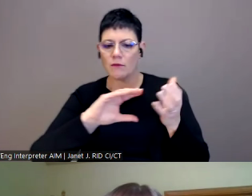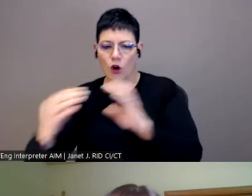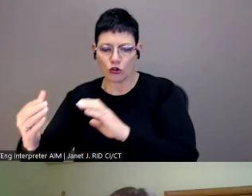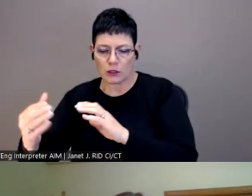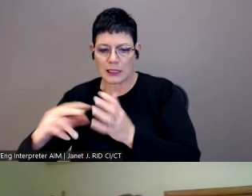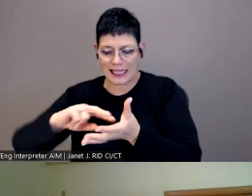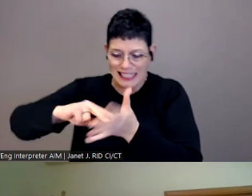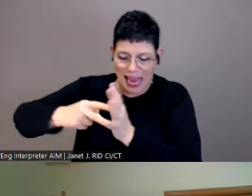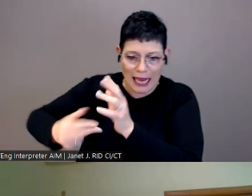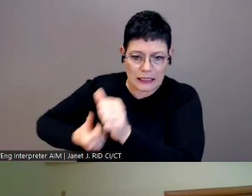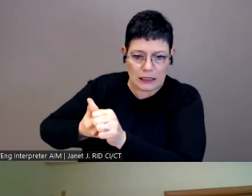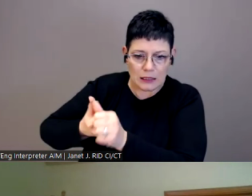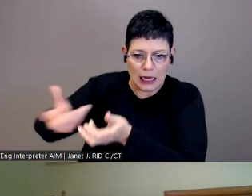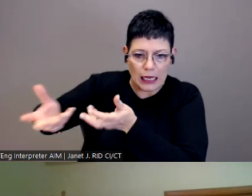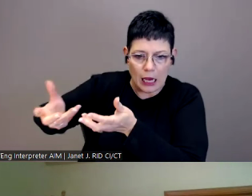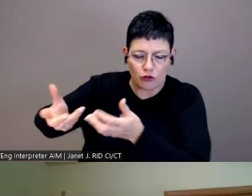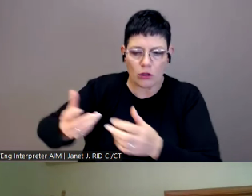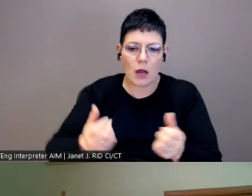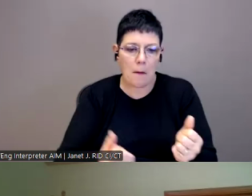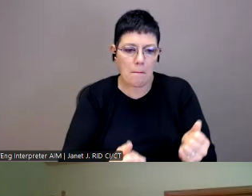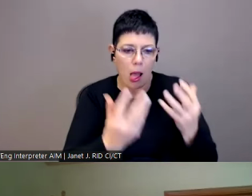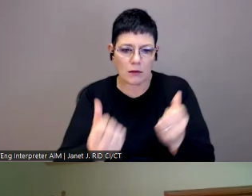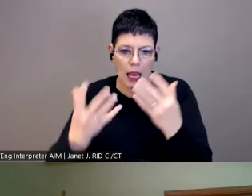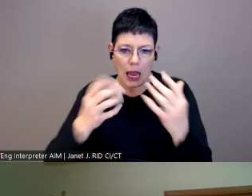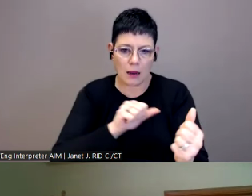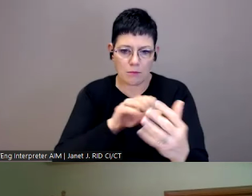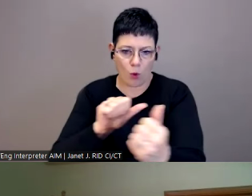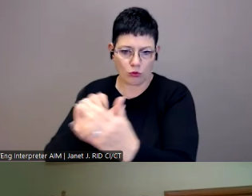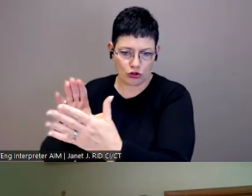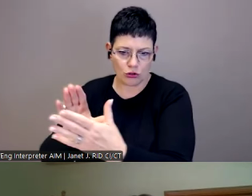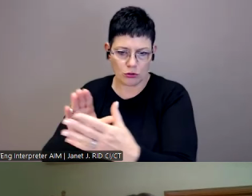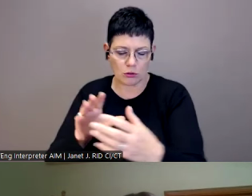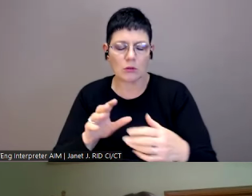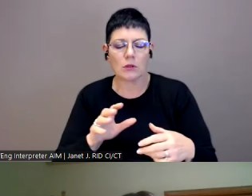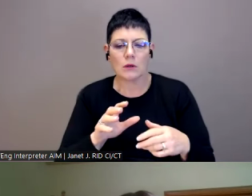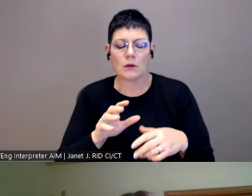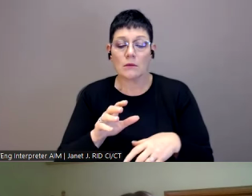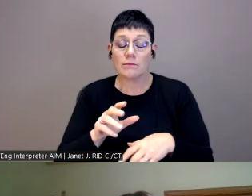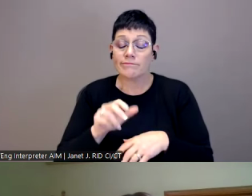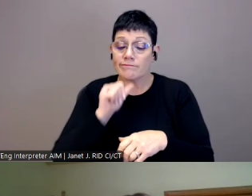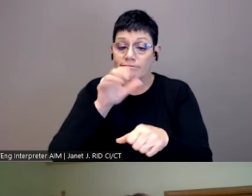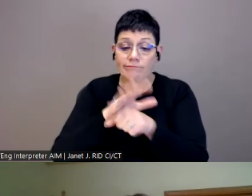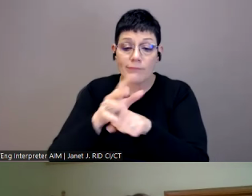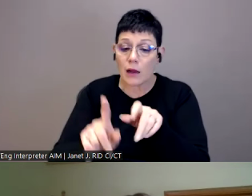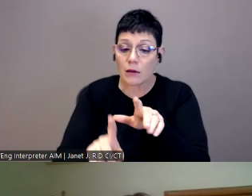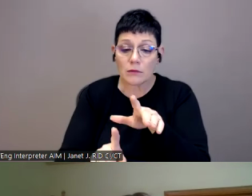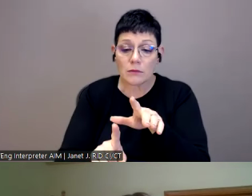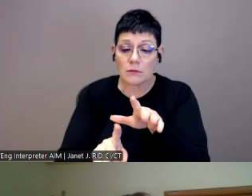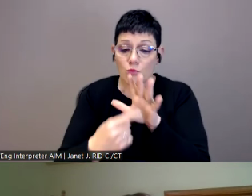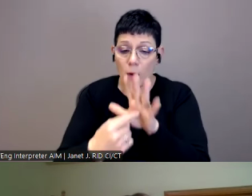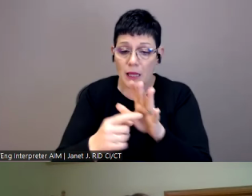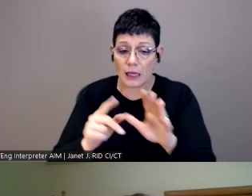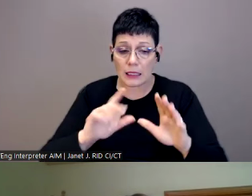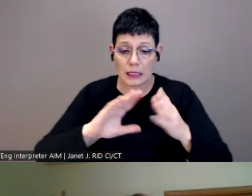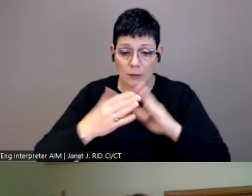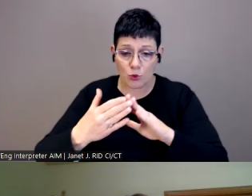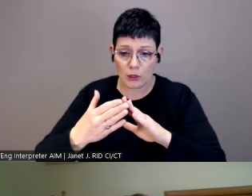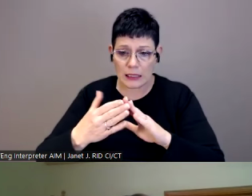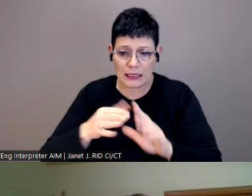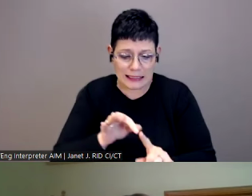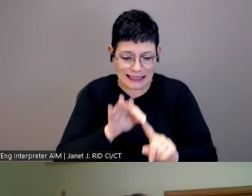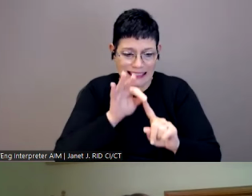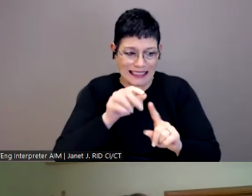and multimodal approaches. When you talk about underserved or unserved communities, particularly now coming out of the